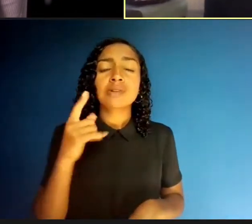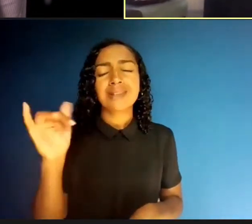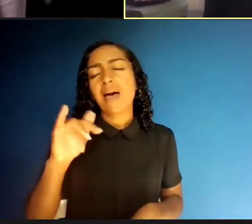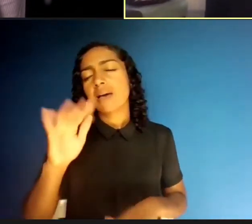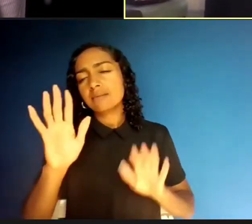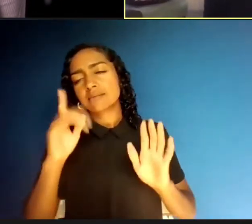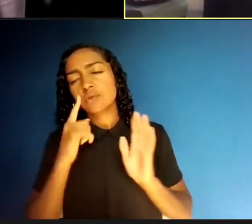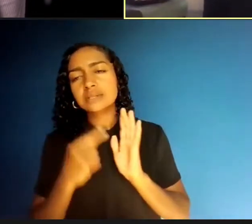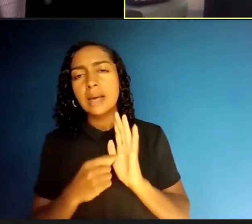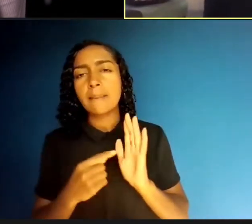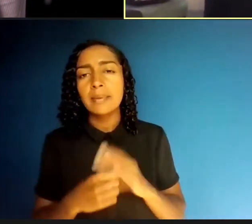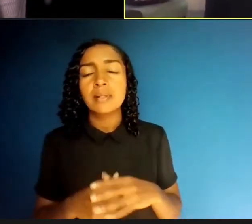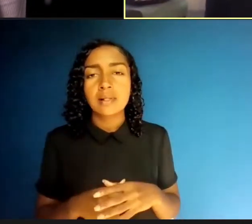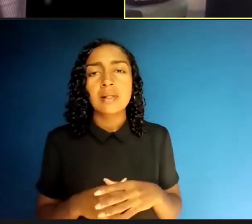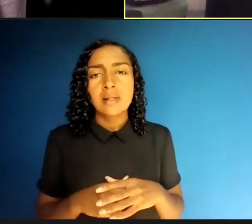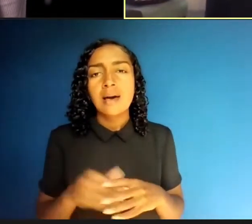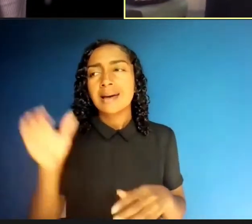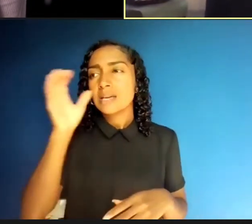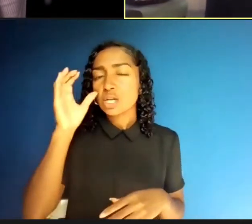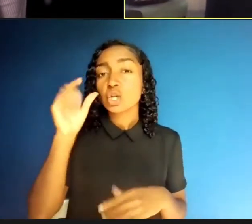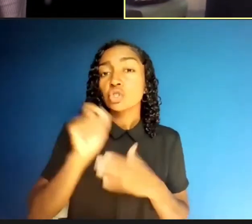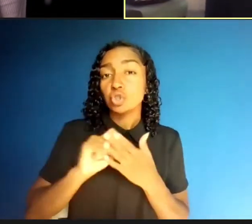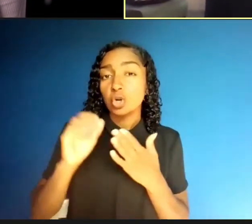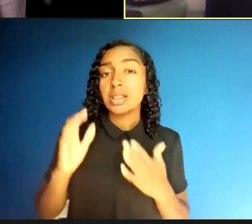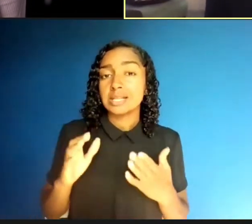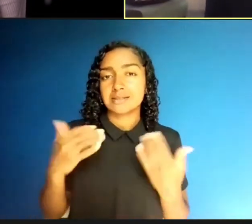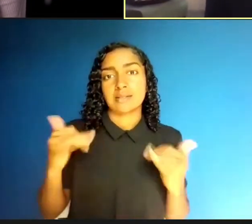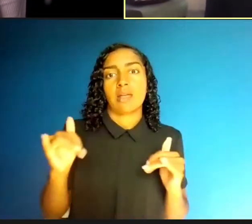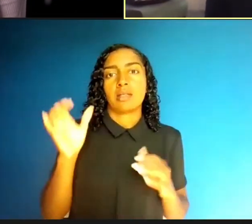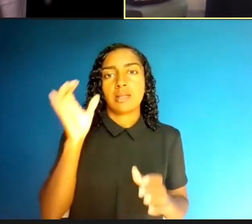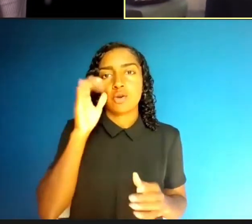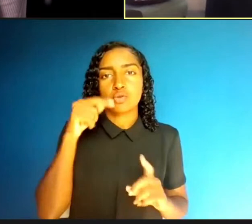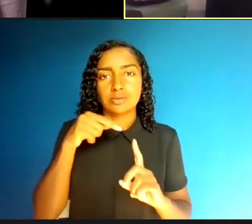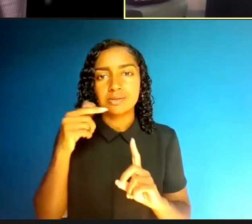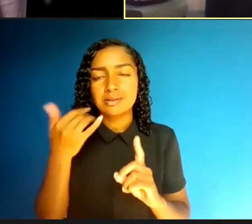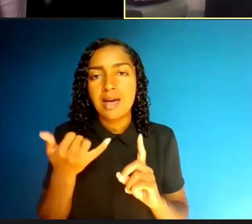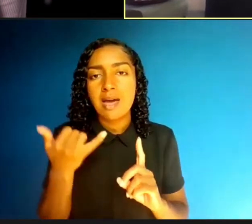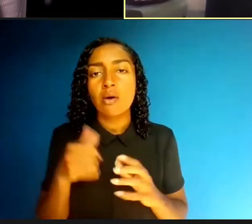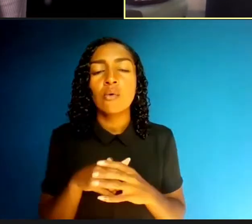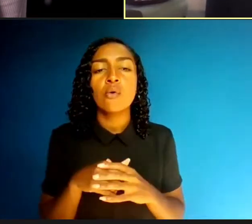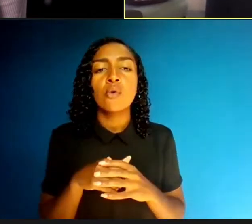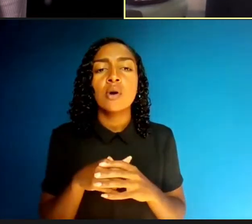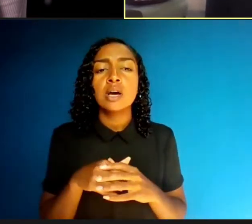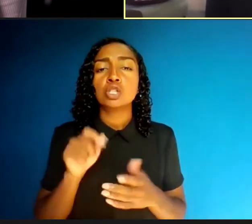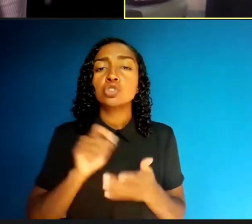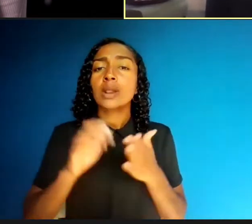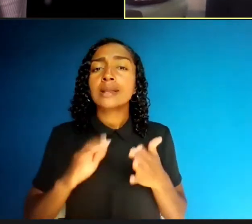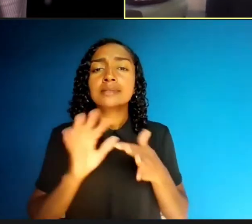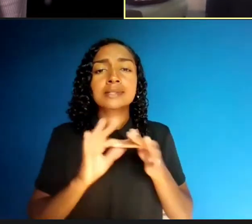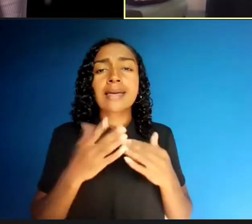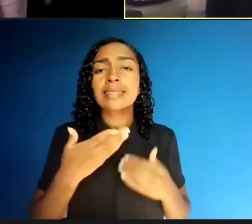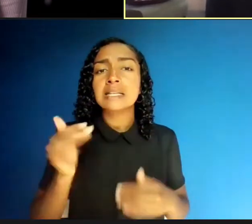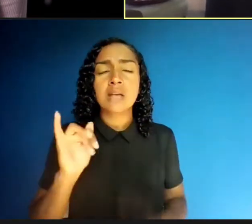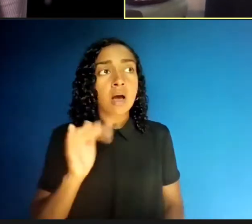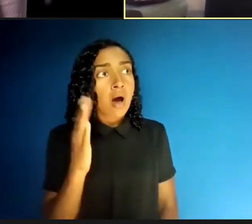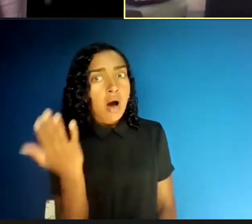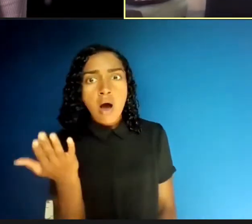hear journalists, and I still hear this now, say things like, why would President Trump say